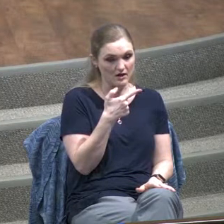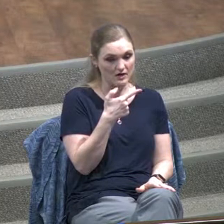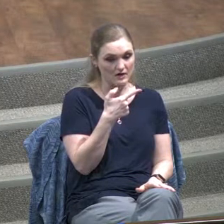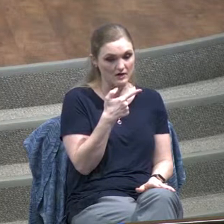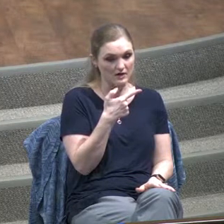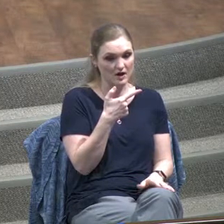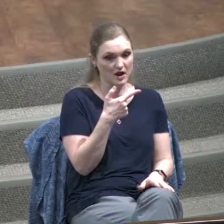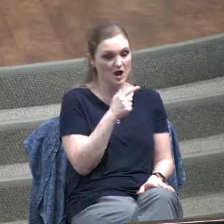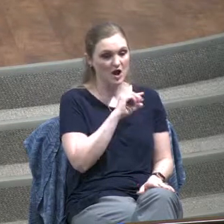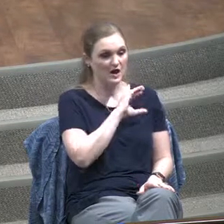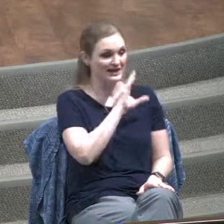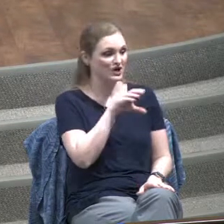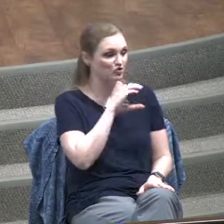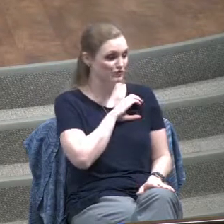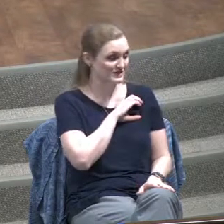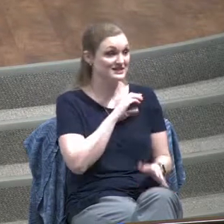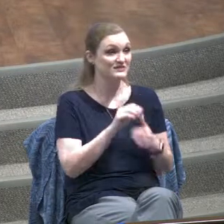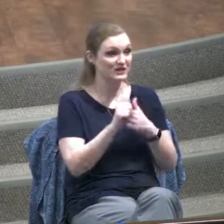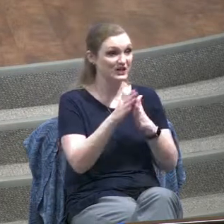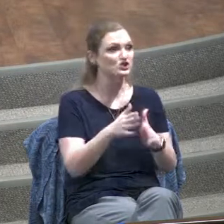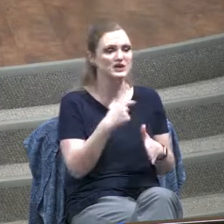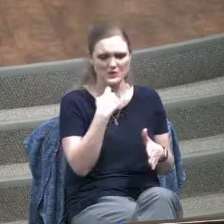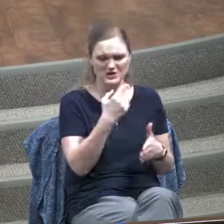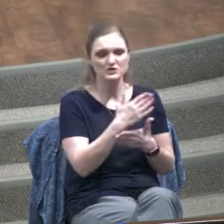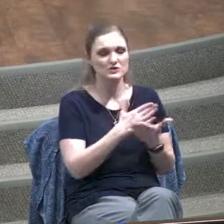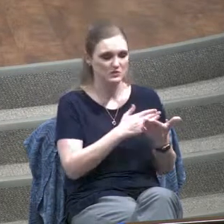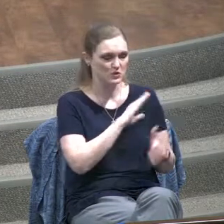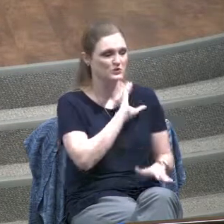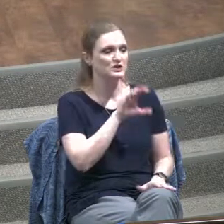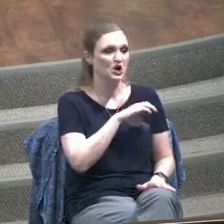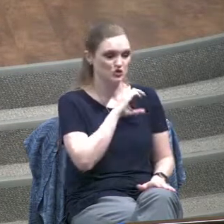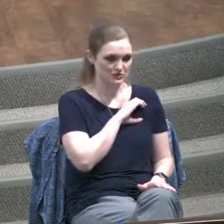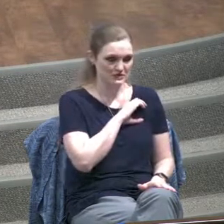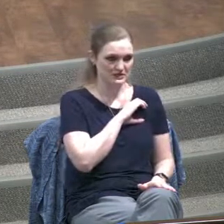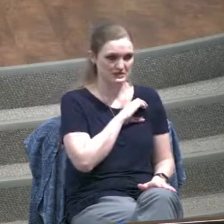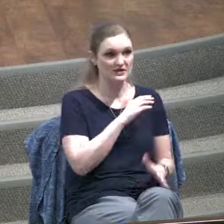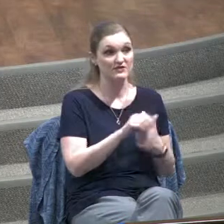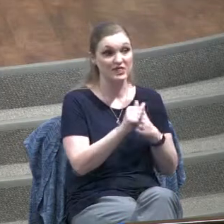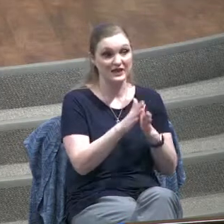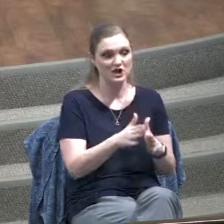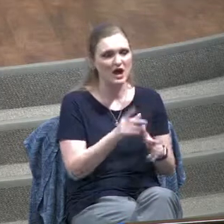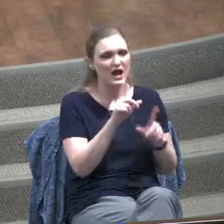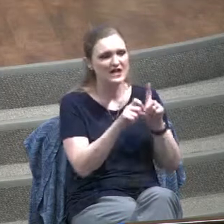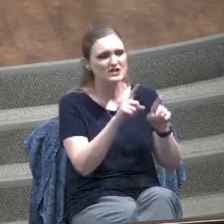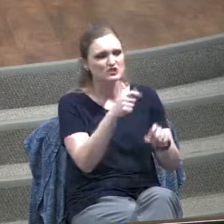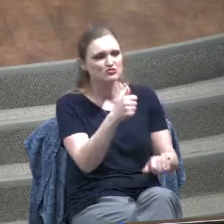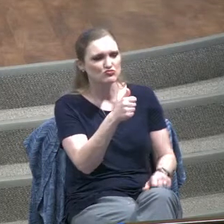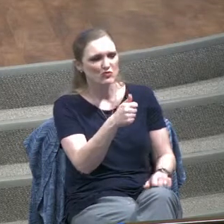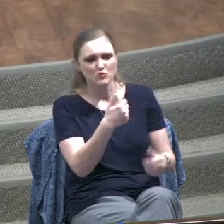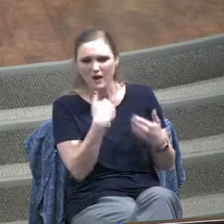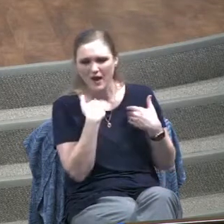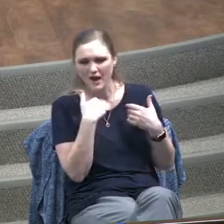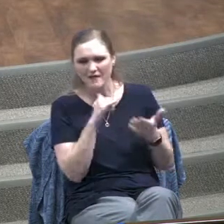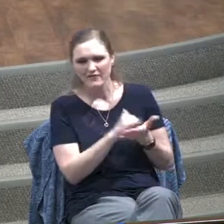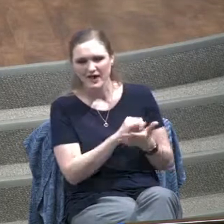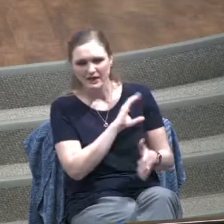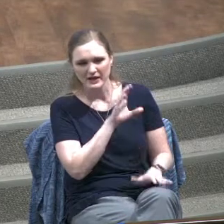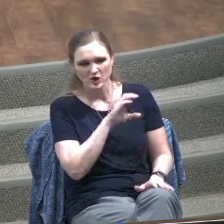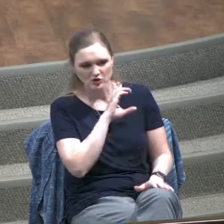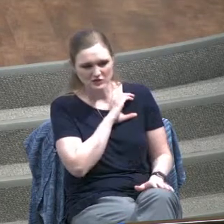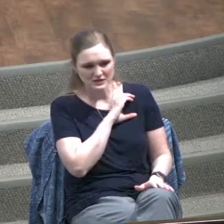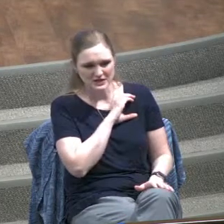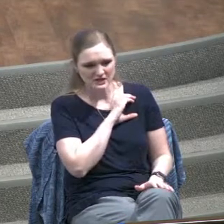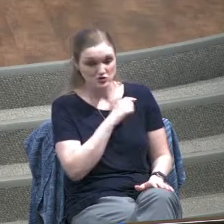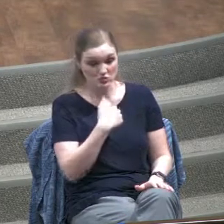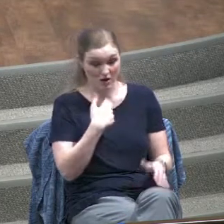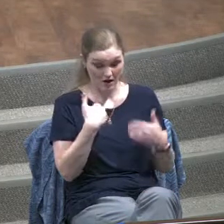indispensable qualities of a leader. Now, let me just tell you what some of these qualities, he says, of a leader. And ask yourself, do I have this quality? Do I possess